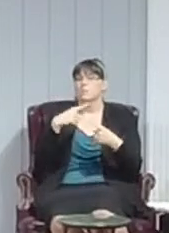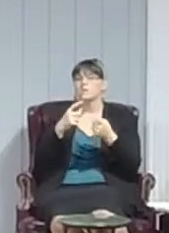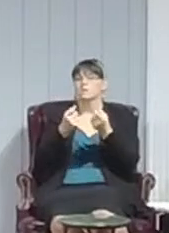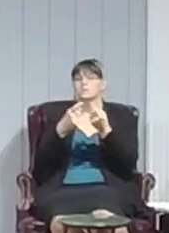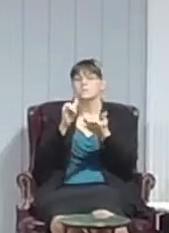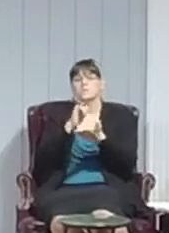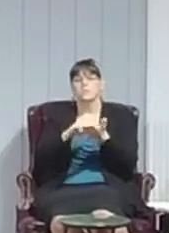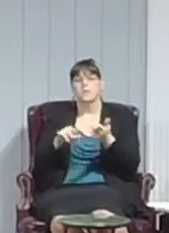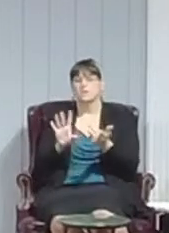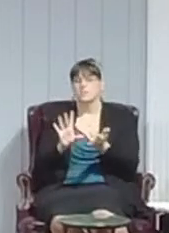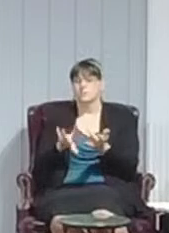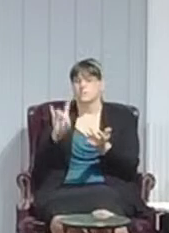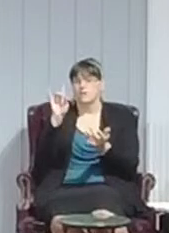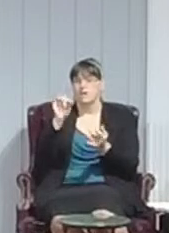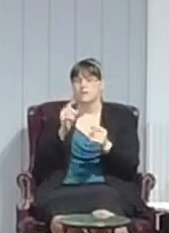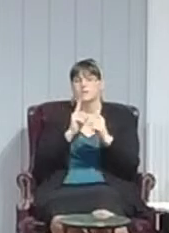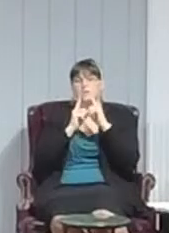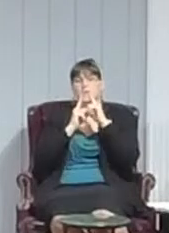to your prayers.